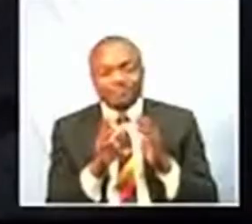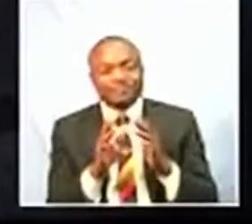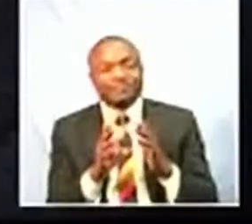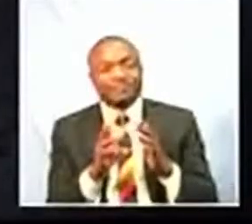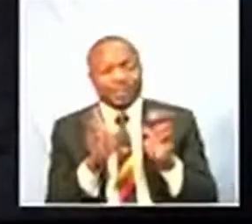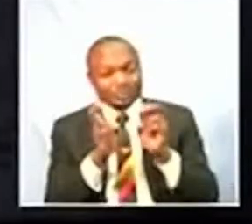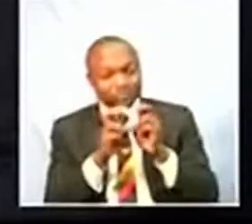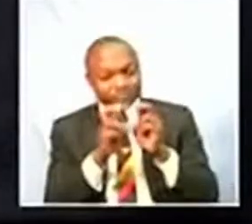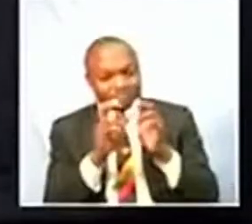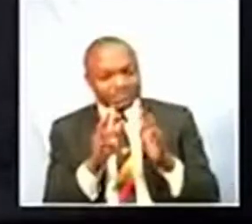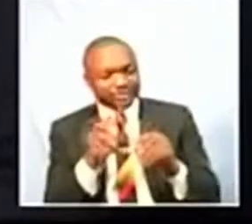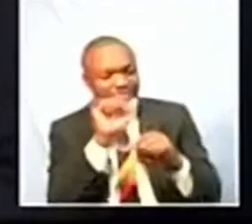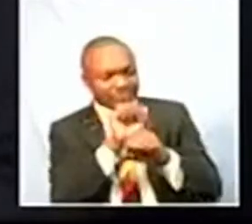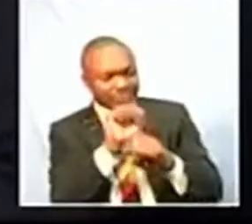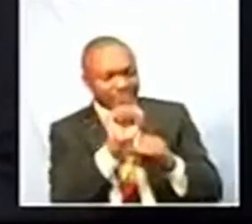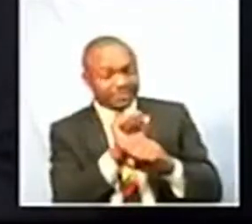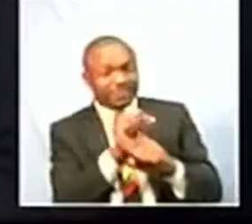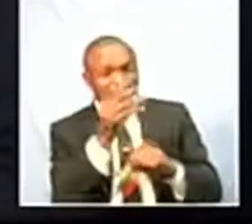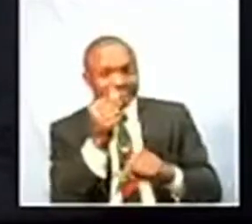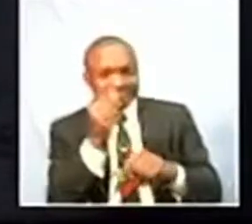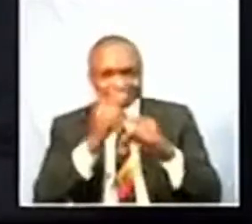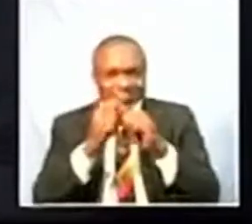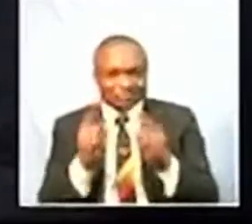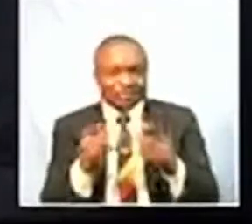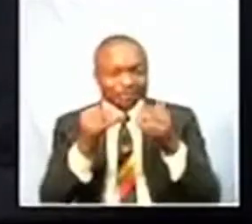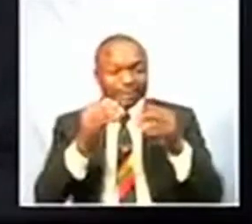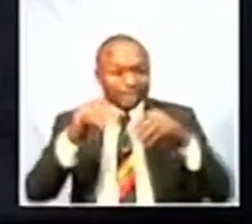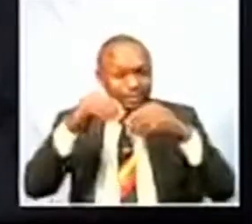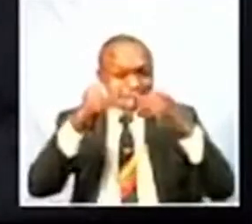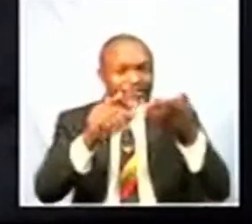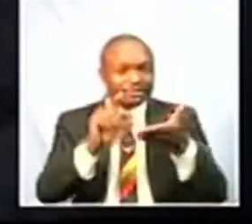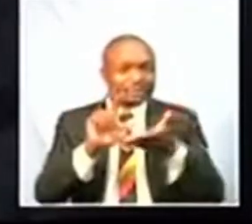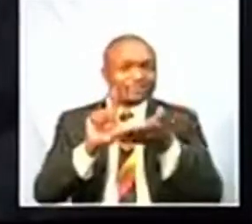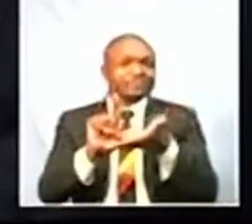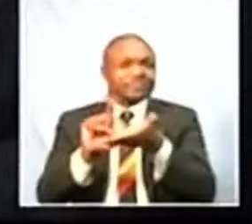the contractors are working for their money, but now you give out loans.